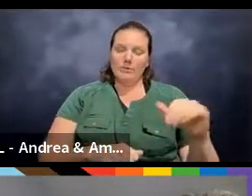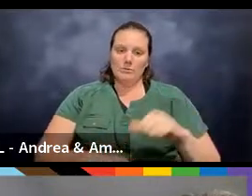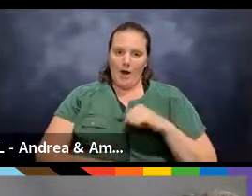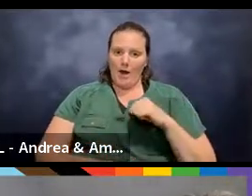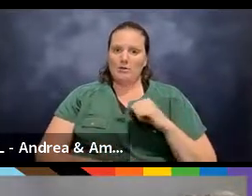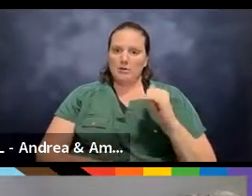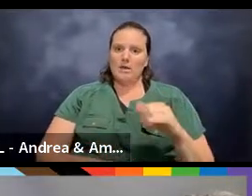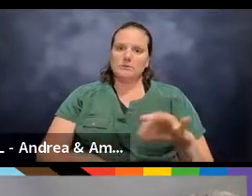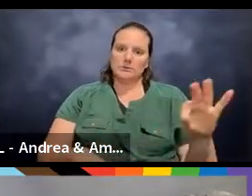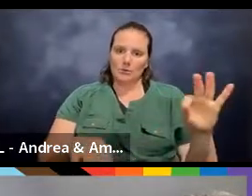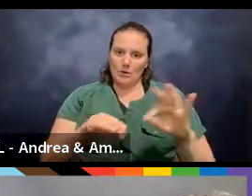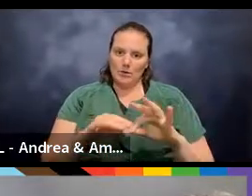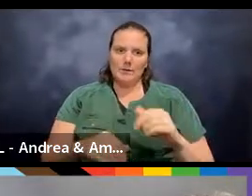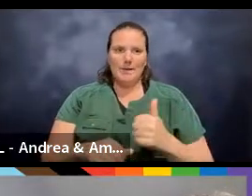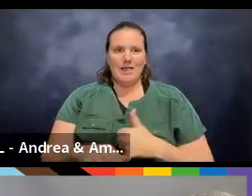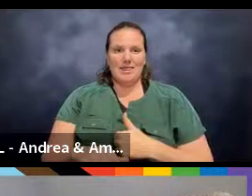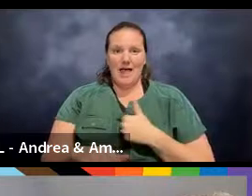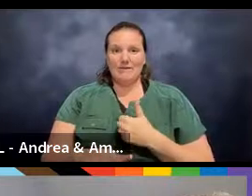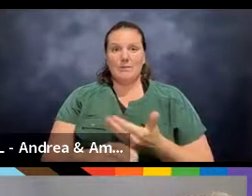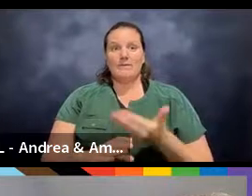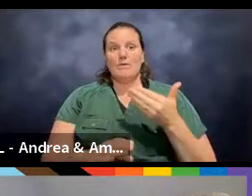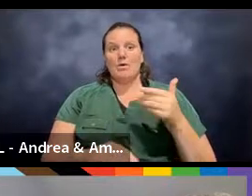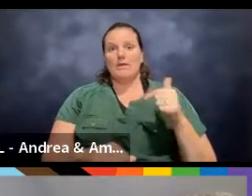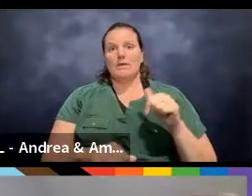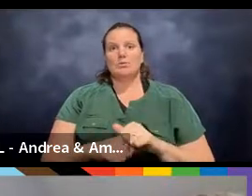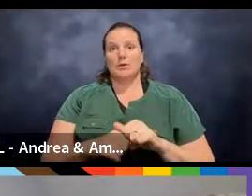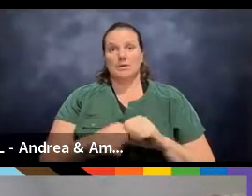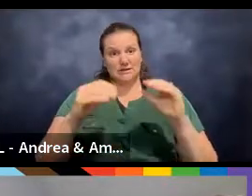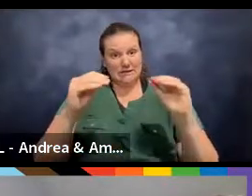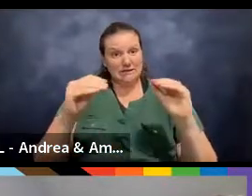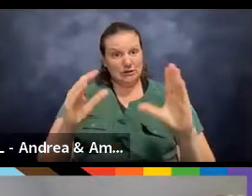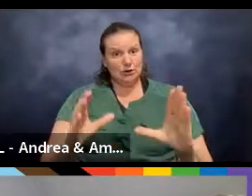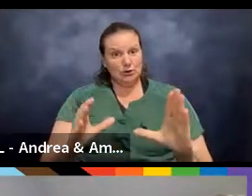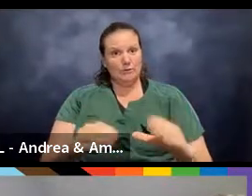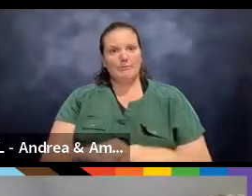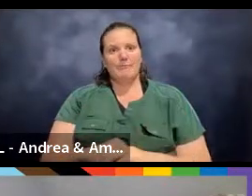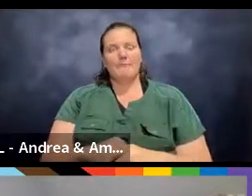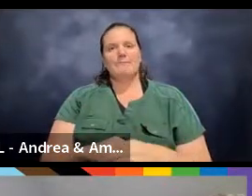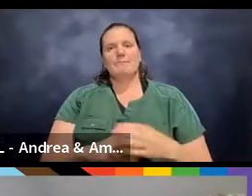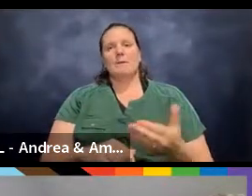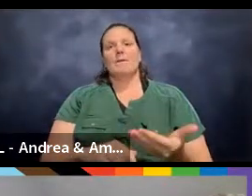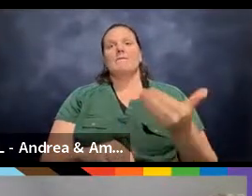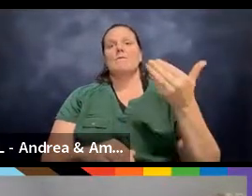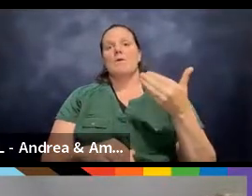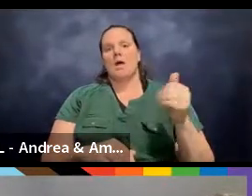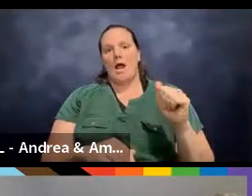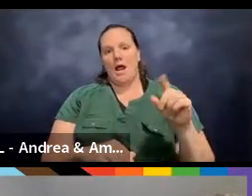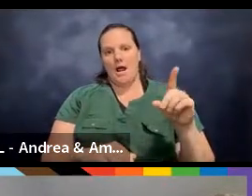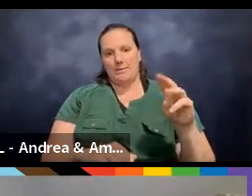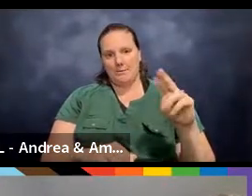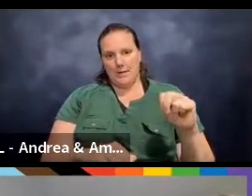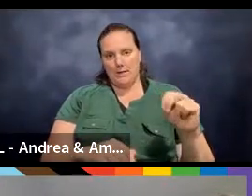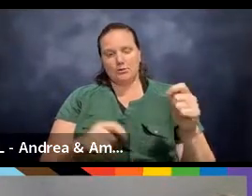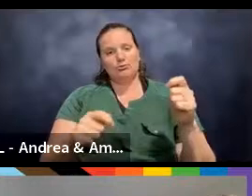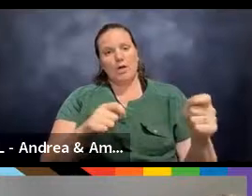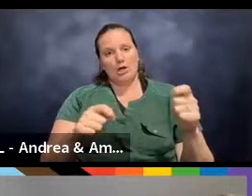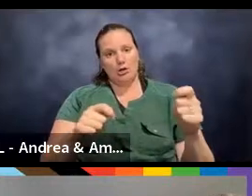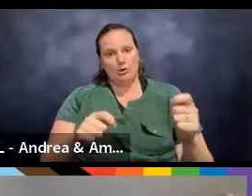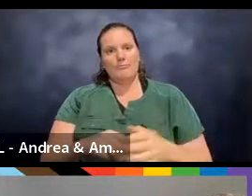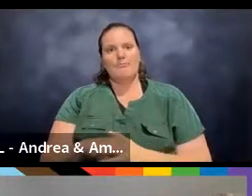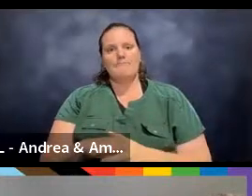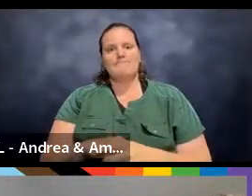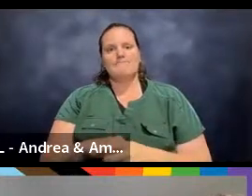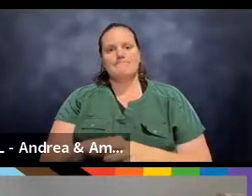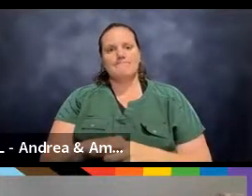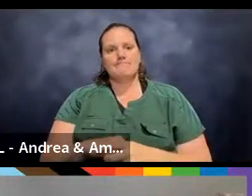matters. My life before this work was a teacher, and then I was an administrator. And